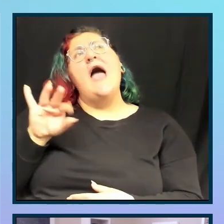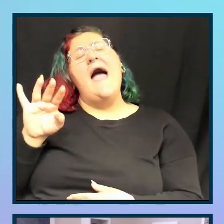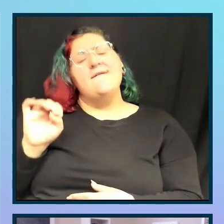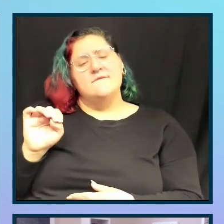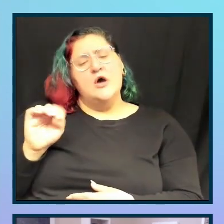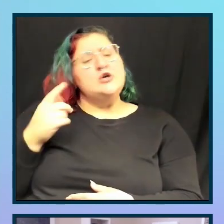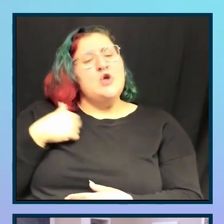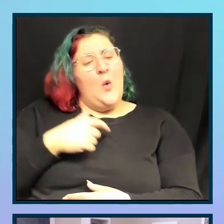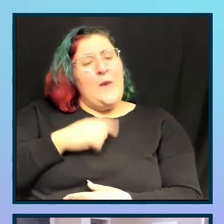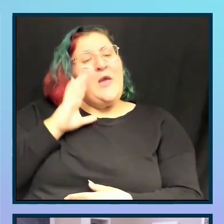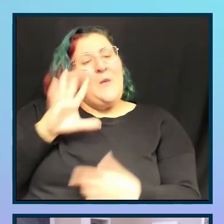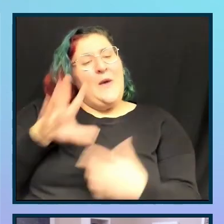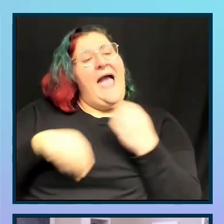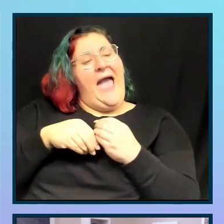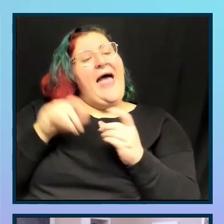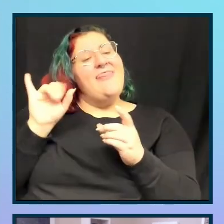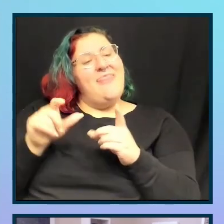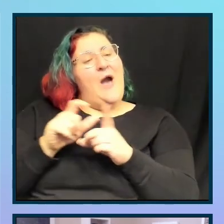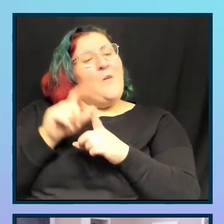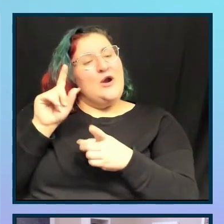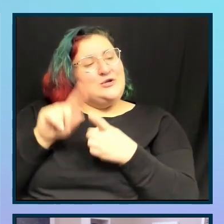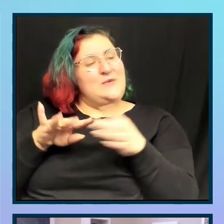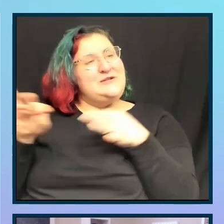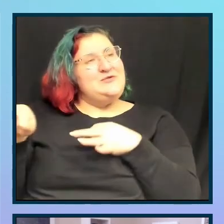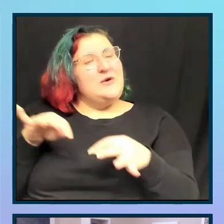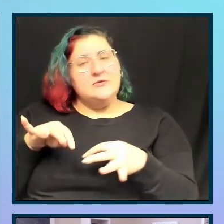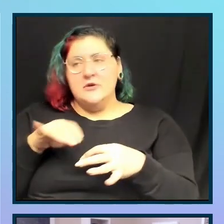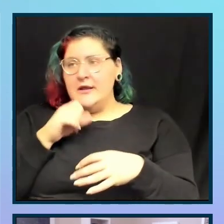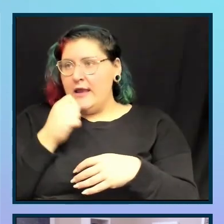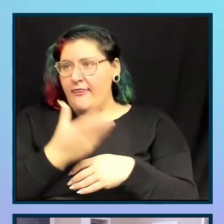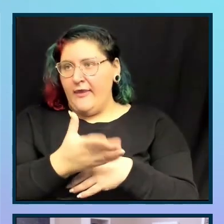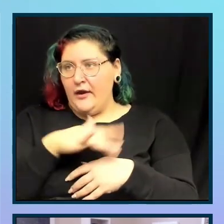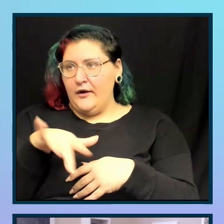giraffe, even though it doesn't. There